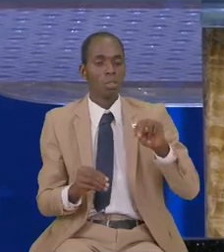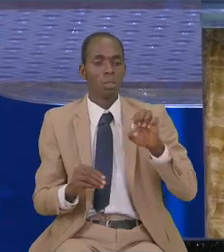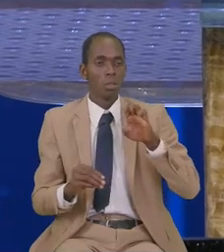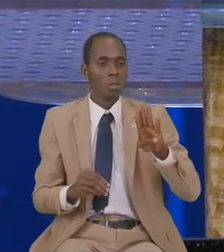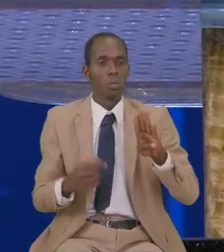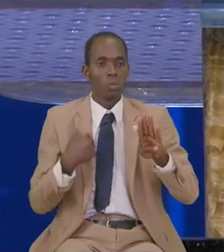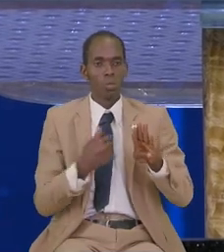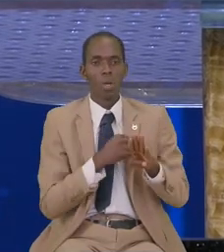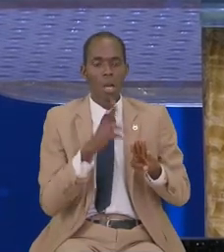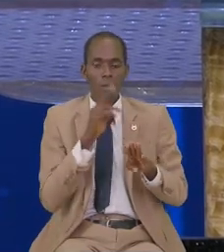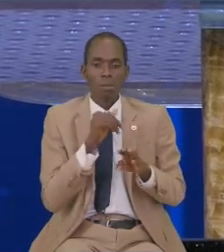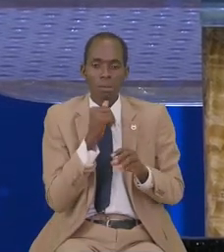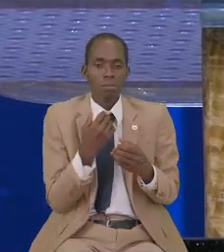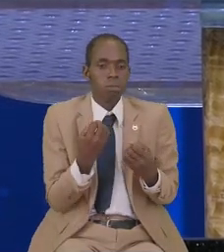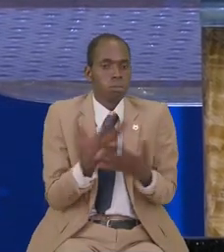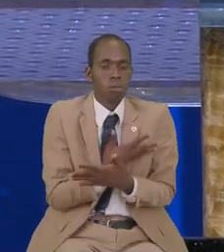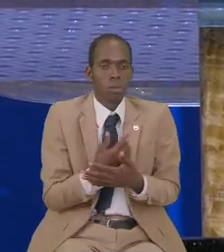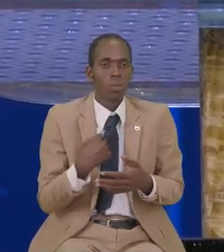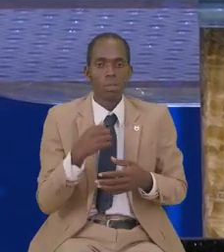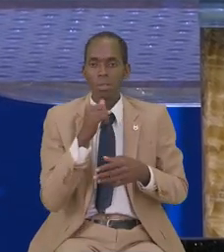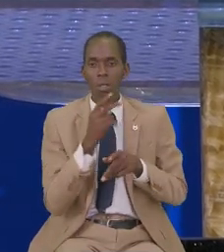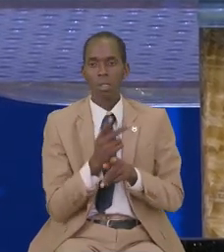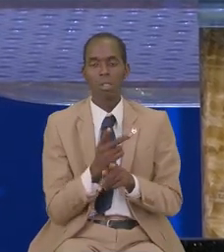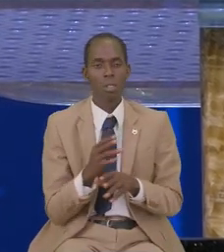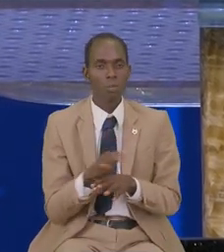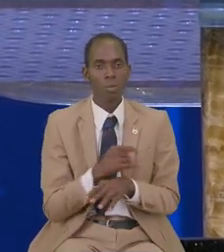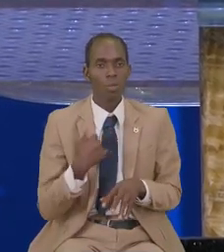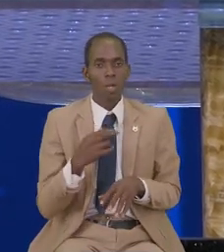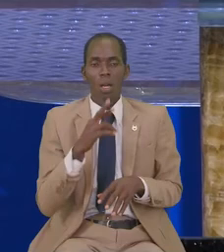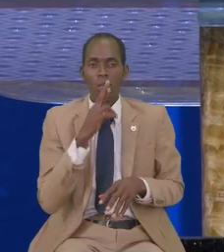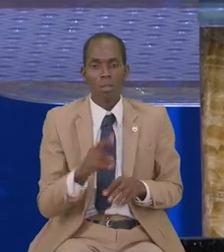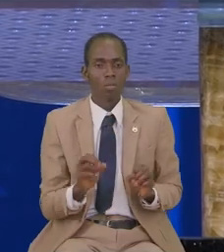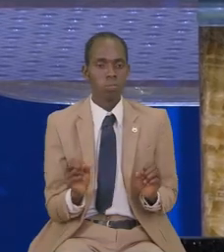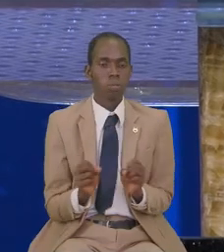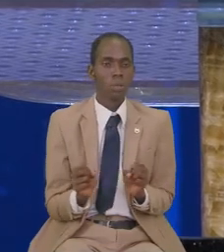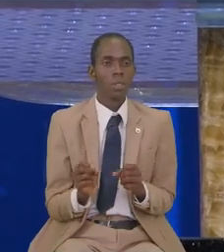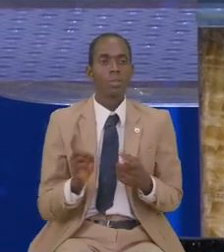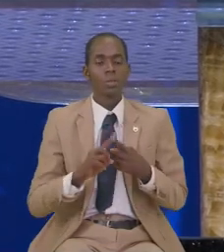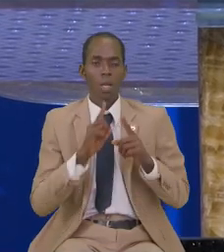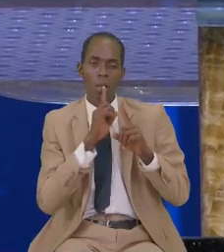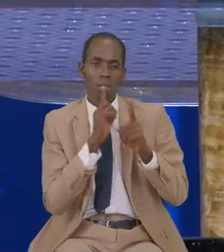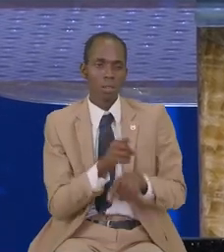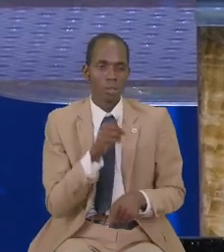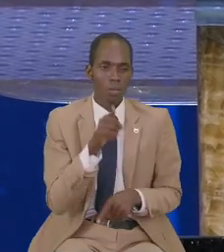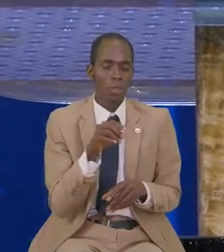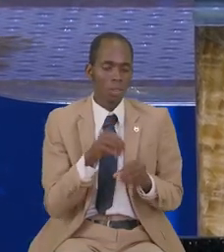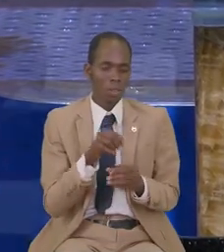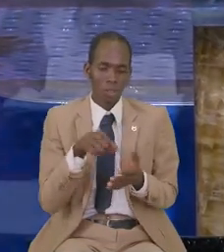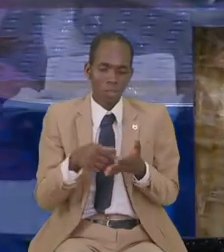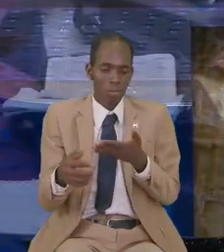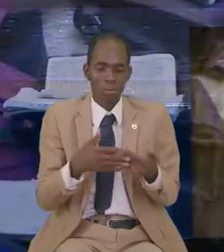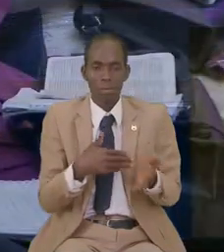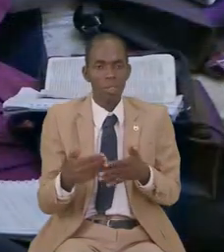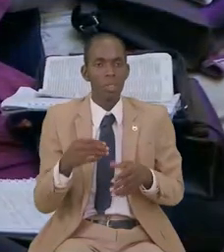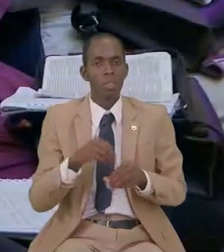not careful, we're not anxious, and we're not fearful, we're not timid to answer thee in this matter. Look at